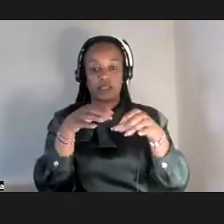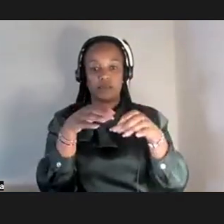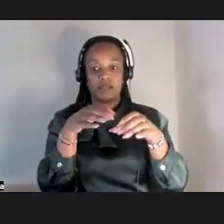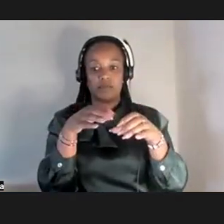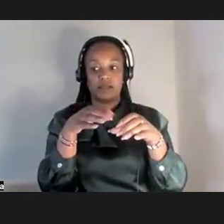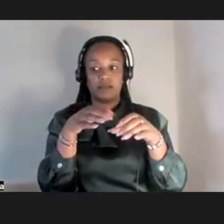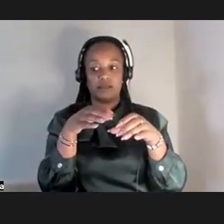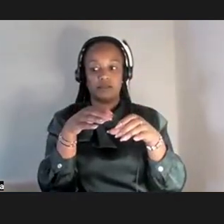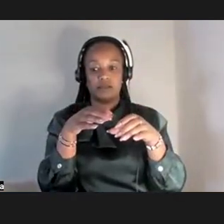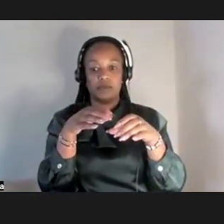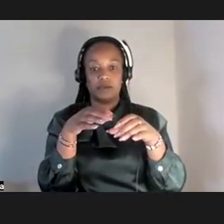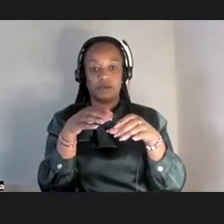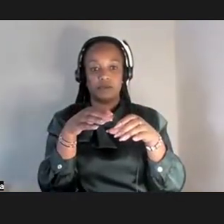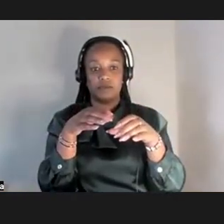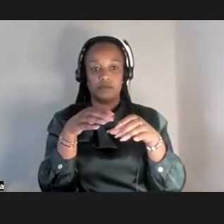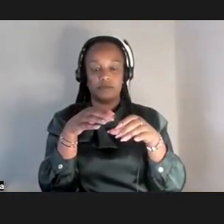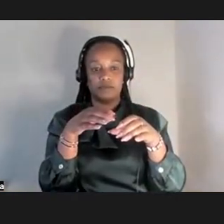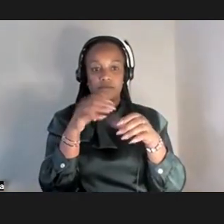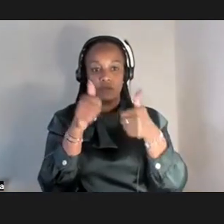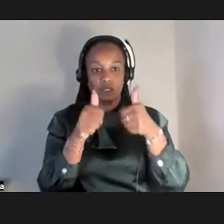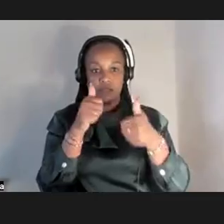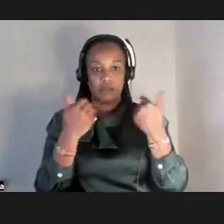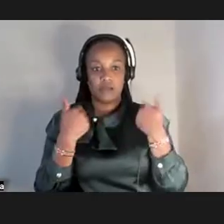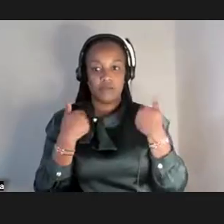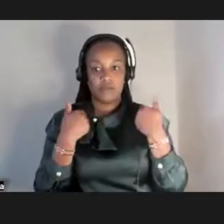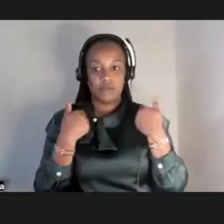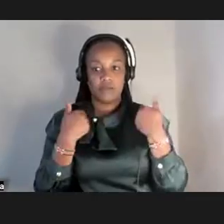that they remain evidence-based. Thanks. Over.